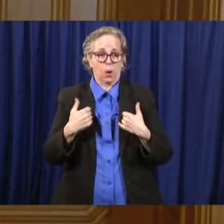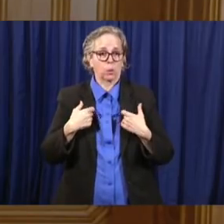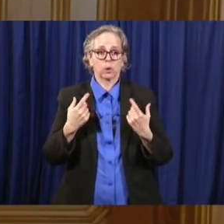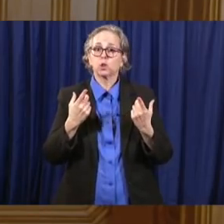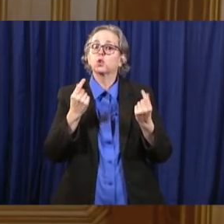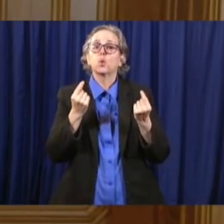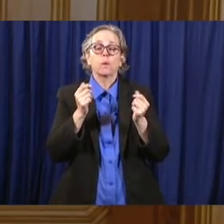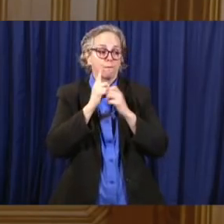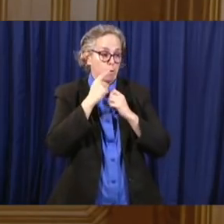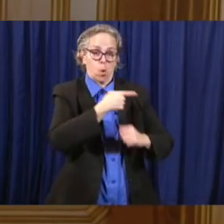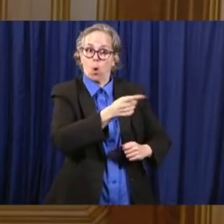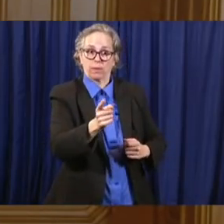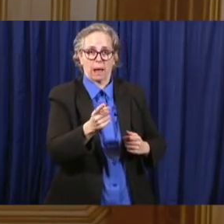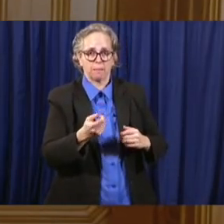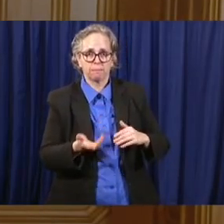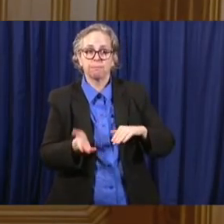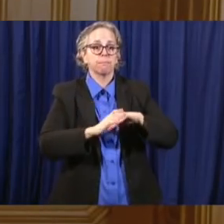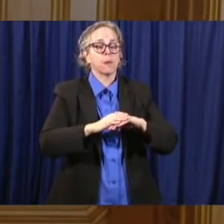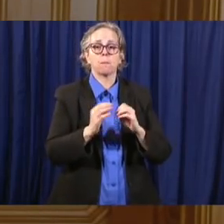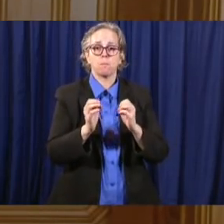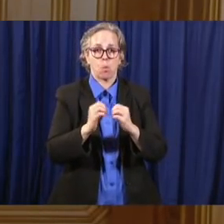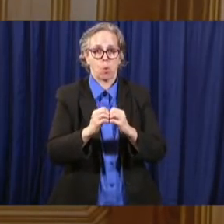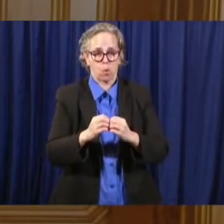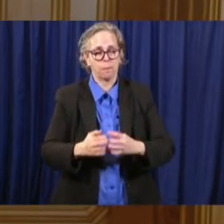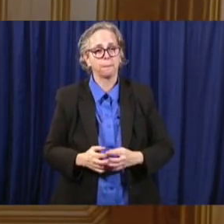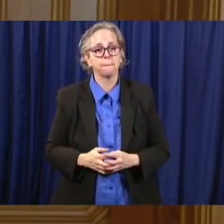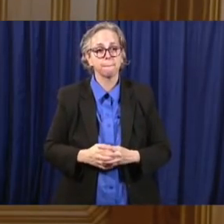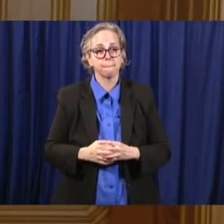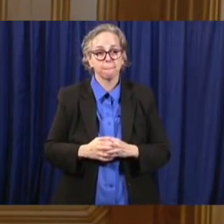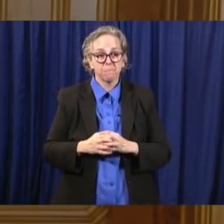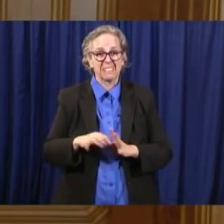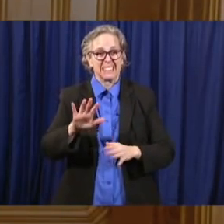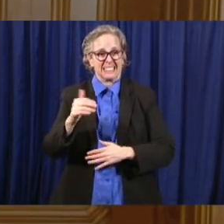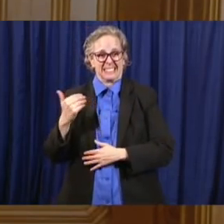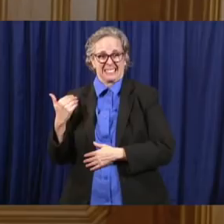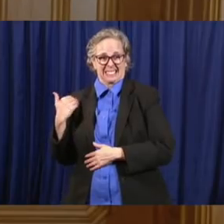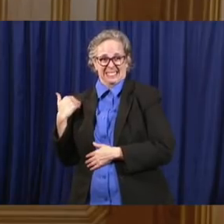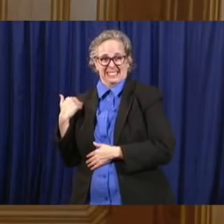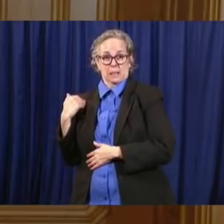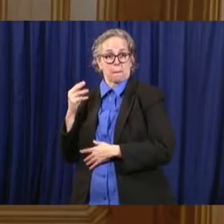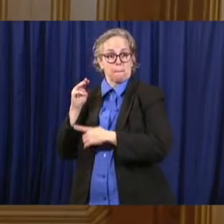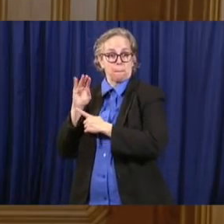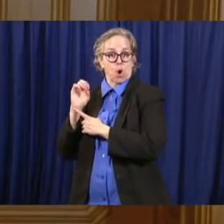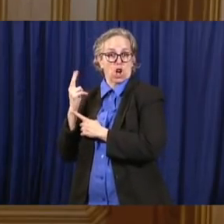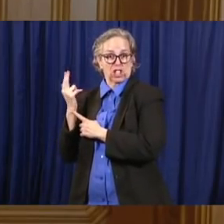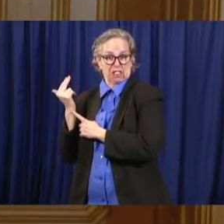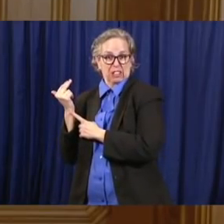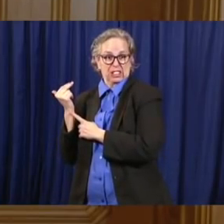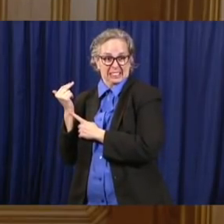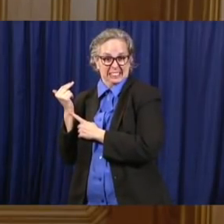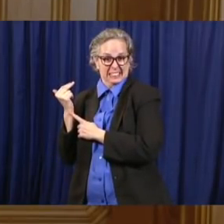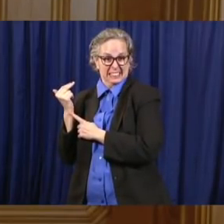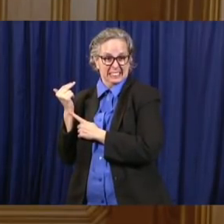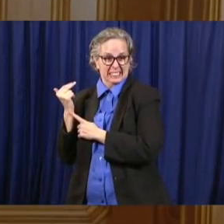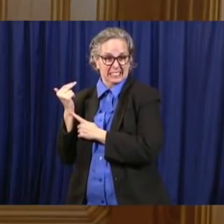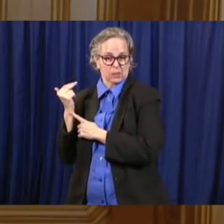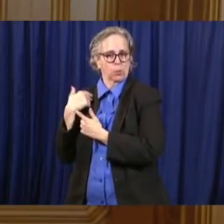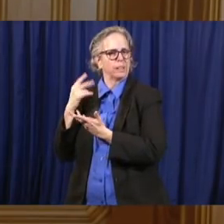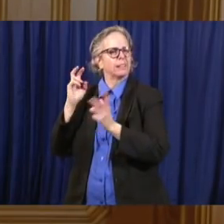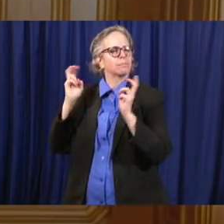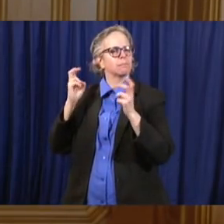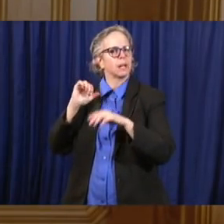time, on March 13th, we restricted access to the nursing